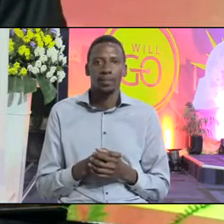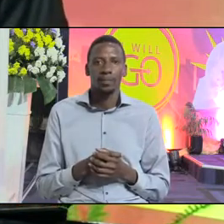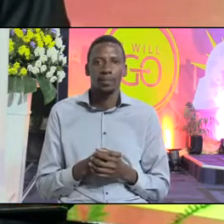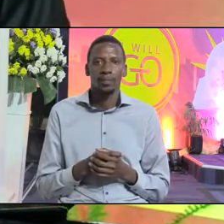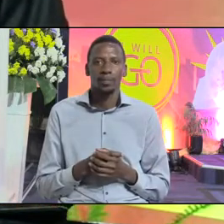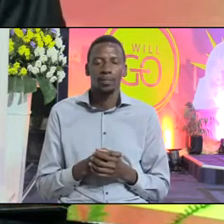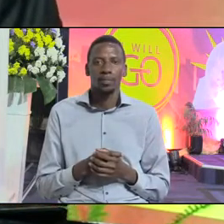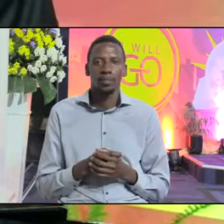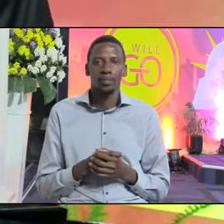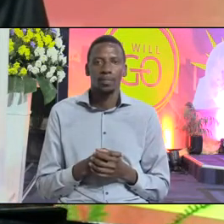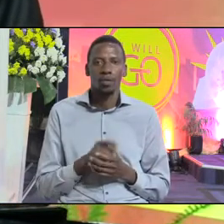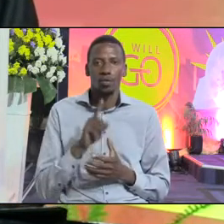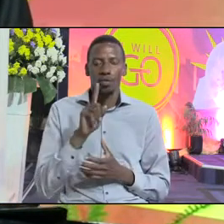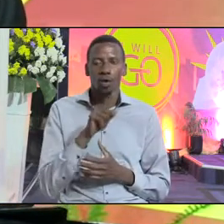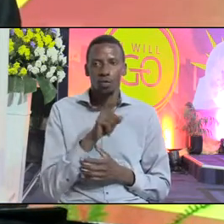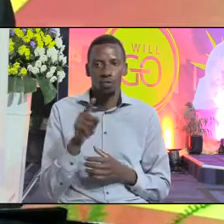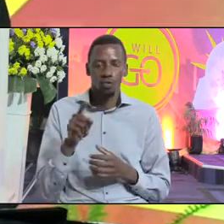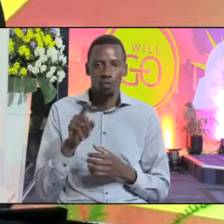to 7.